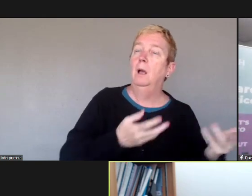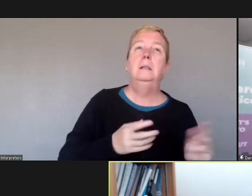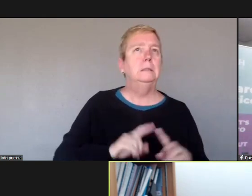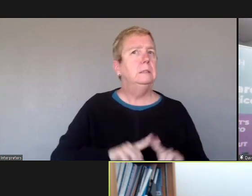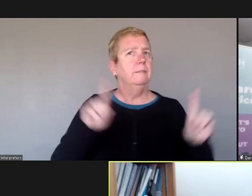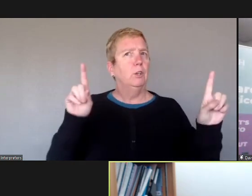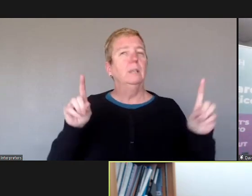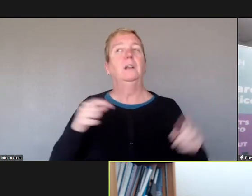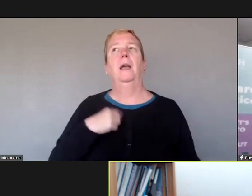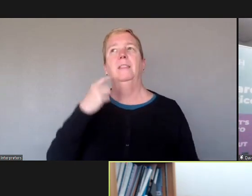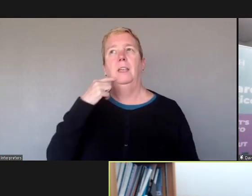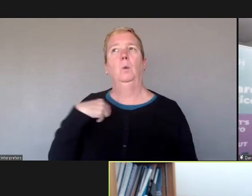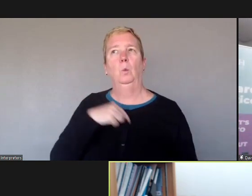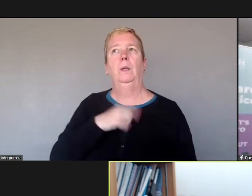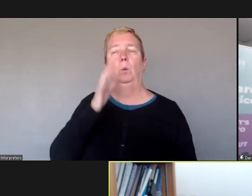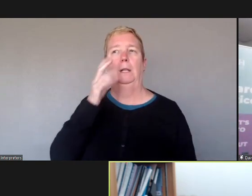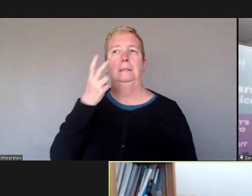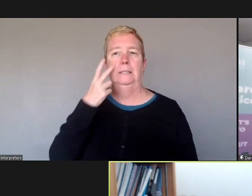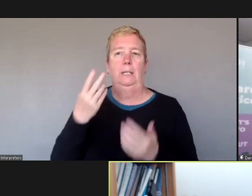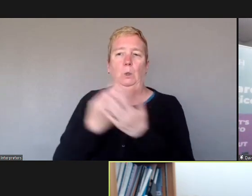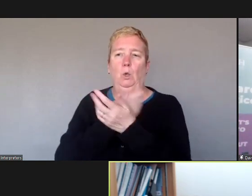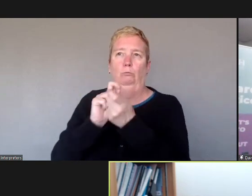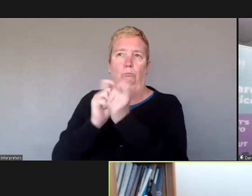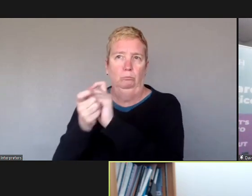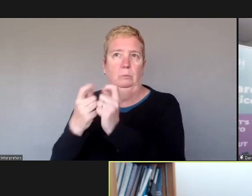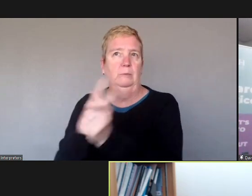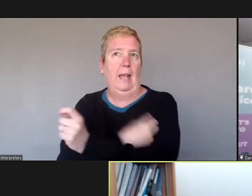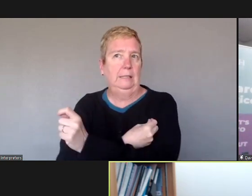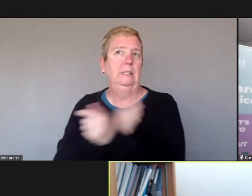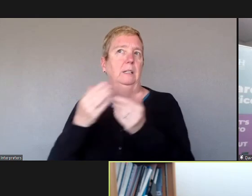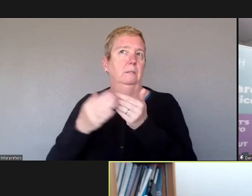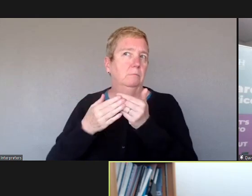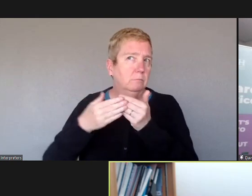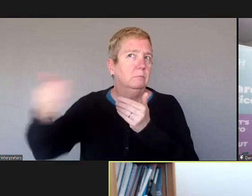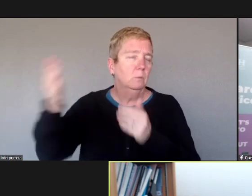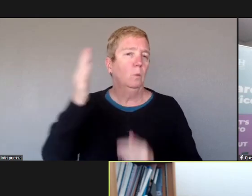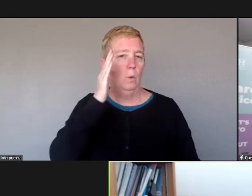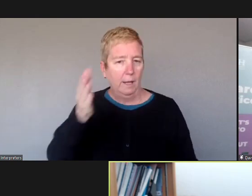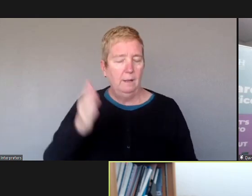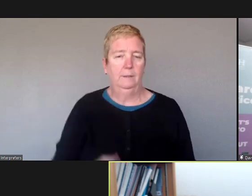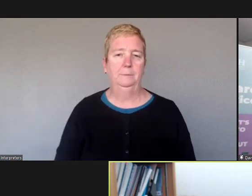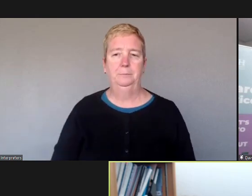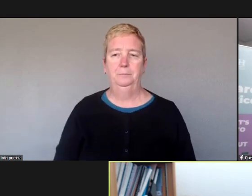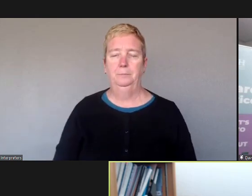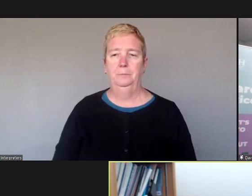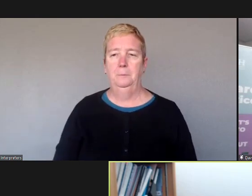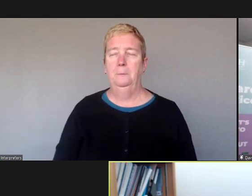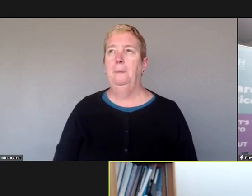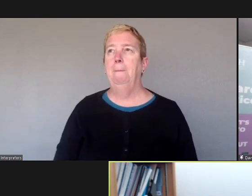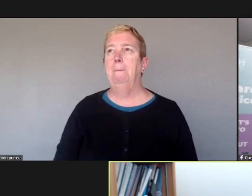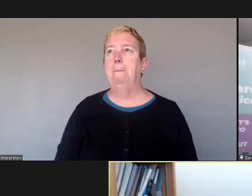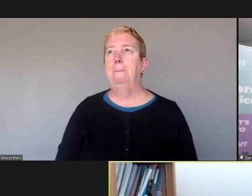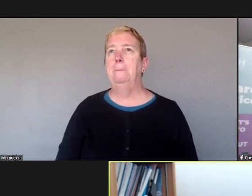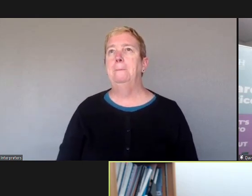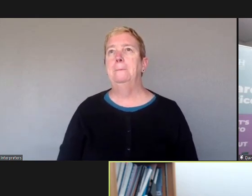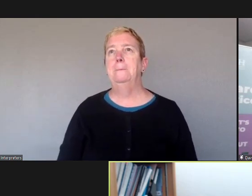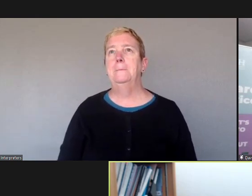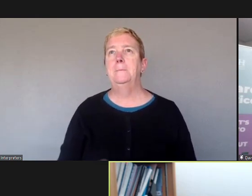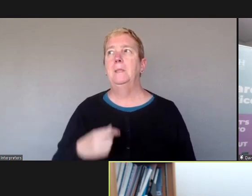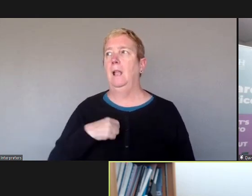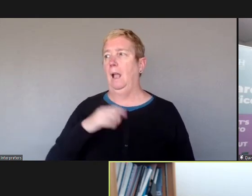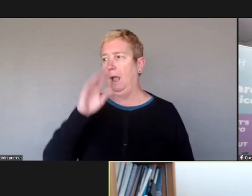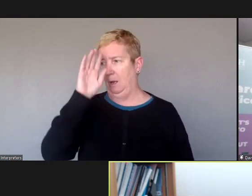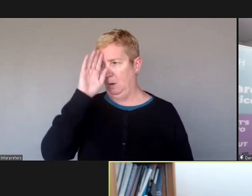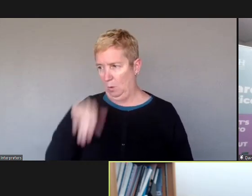second generation vaccine hit the market. I know there's work on, even